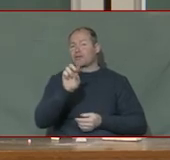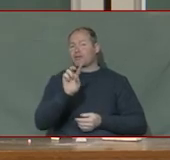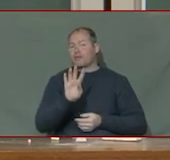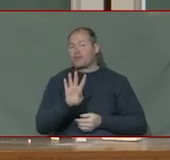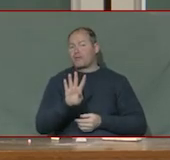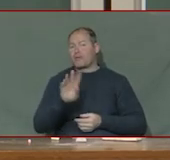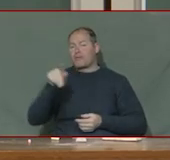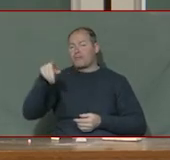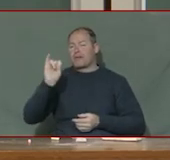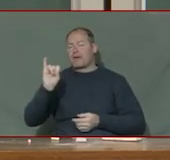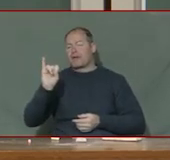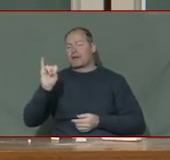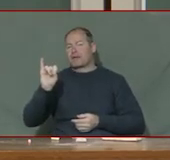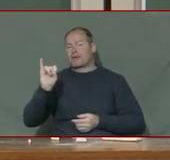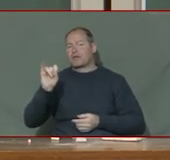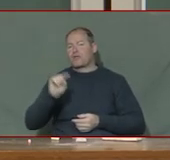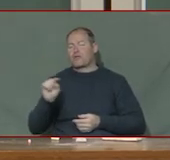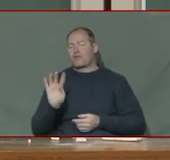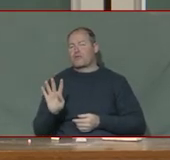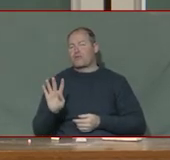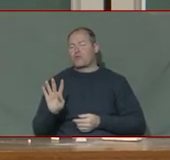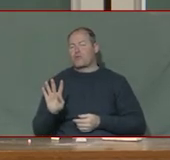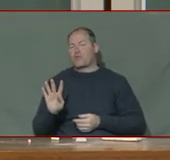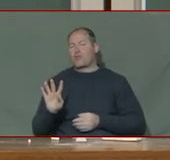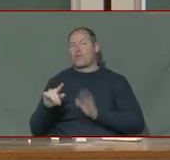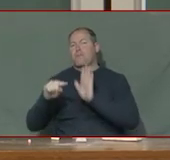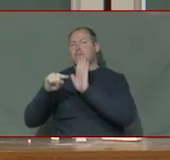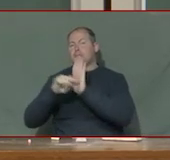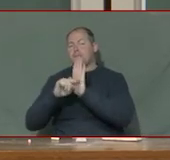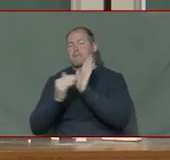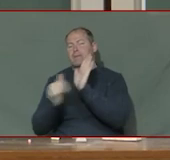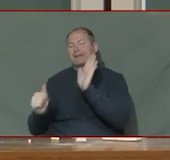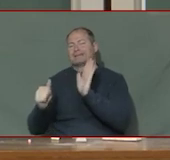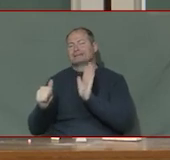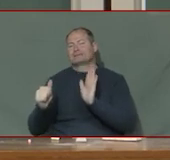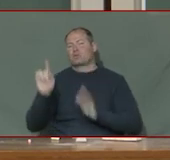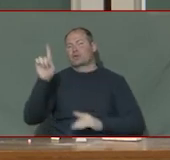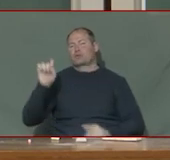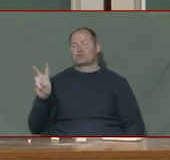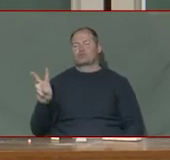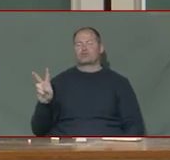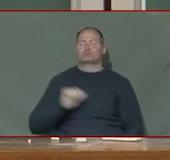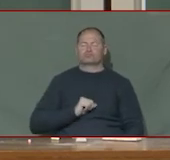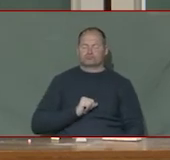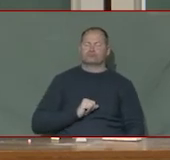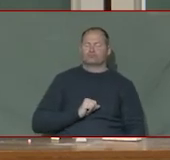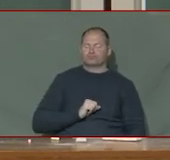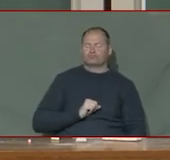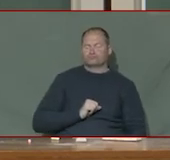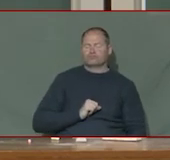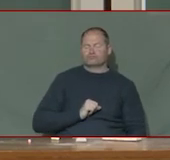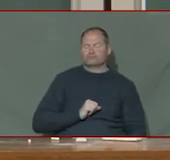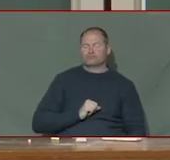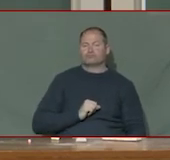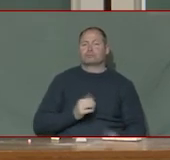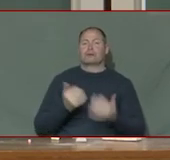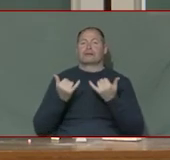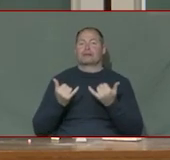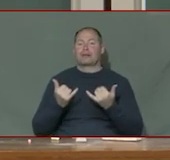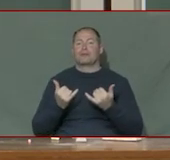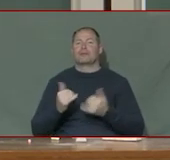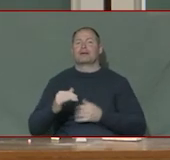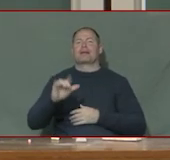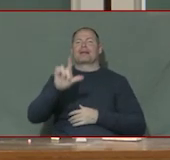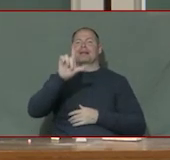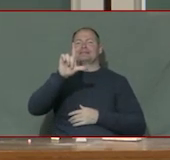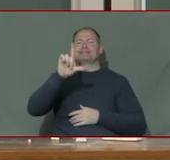pi over 4 minus a half, correct? Agree. Now, people, in this case, I'm going to find the LCD